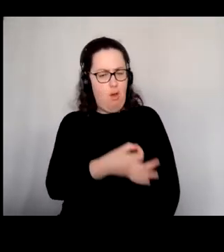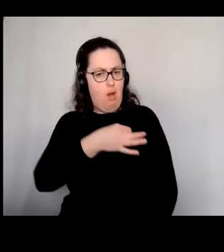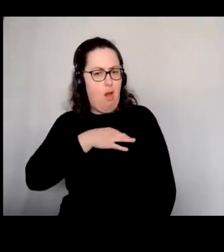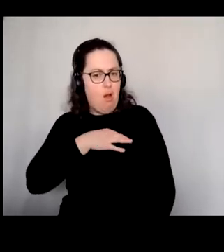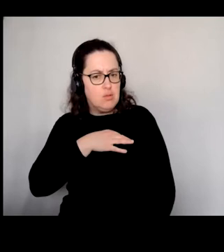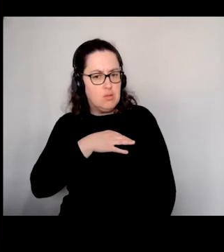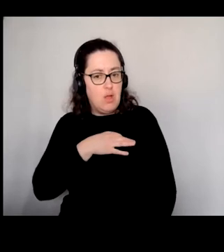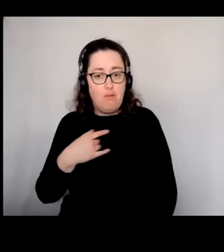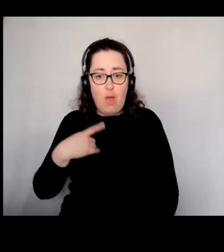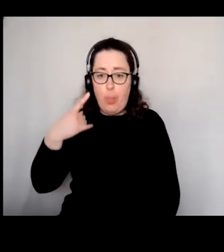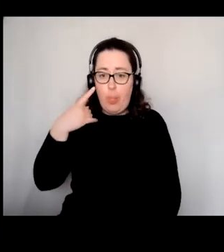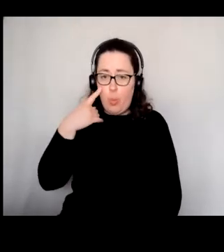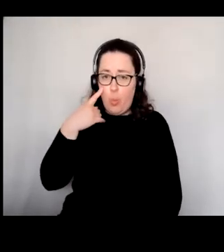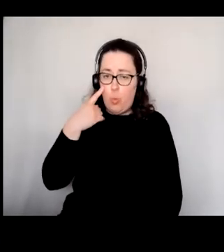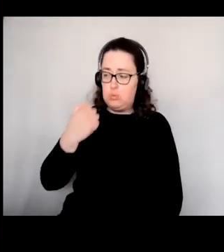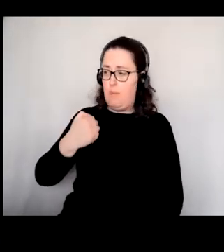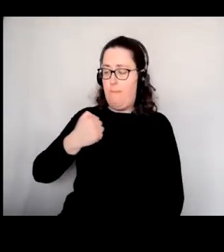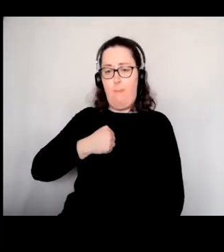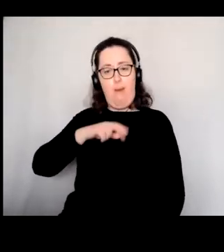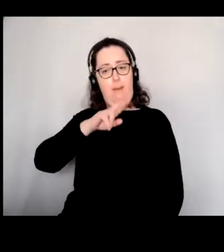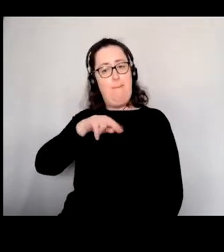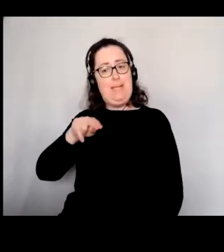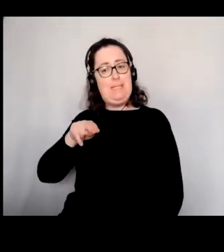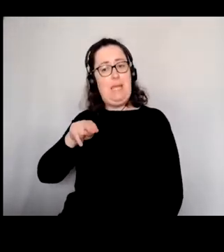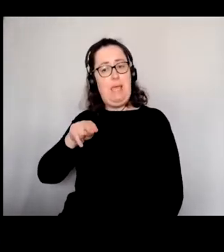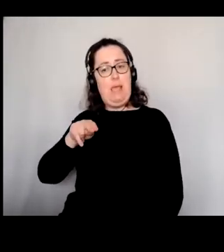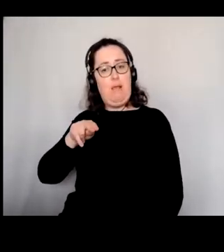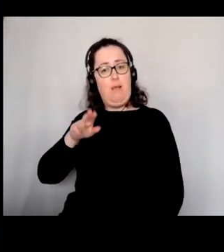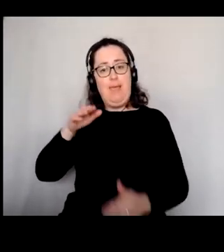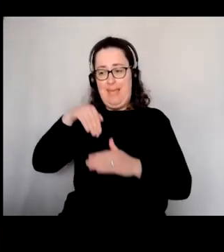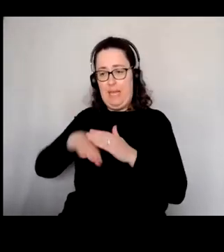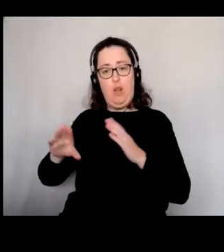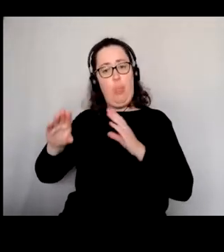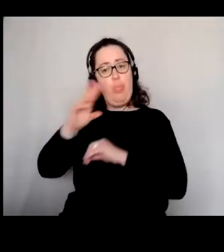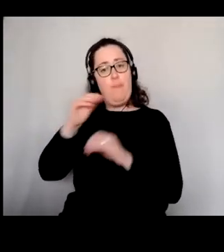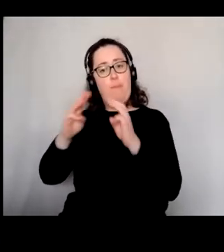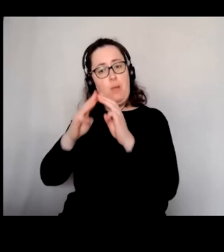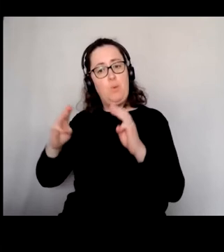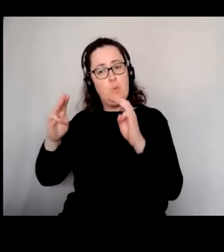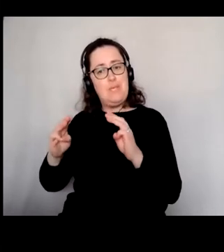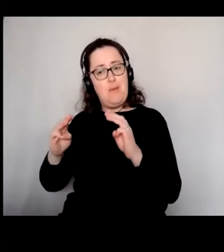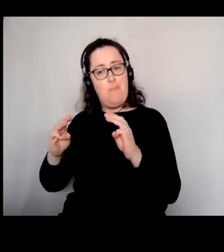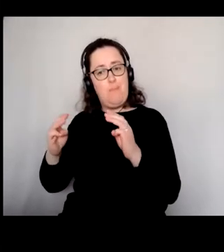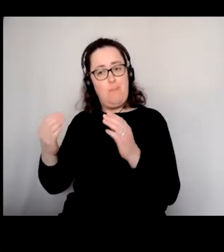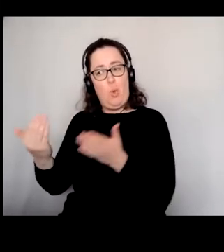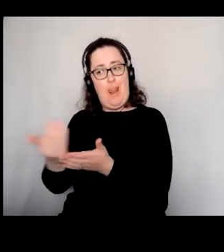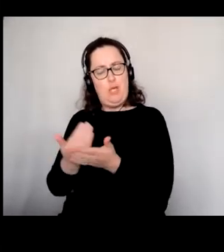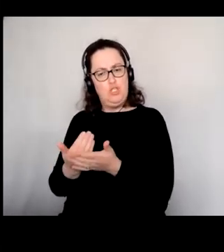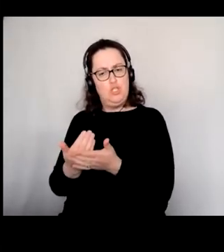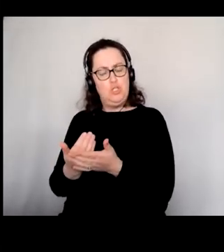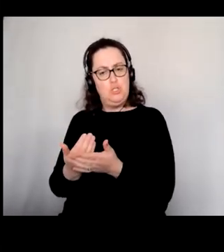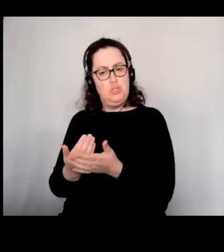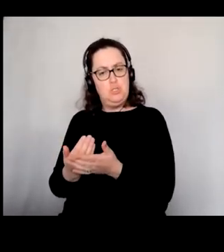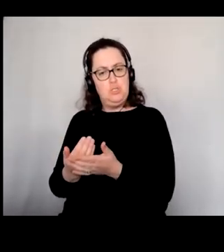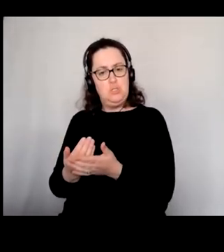and then asked me if I'd ever thought of having one of my paintings in the Birmingham Museum and Art Gallery